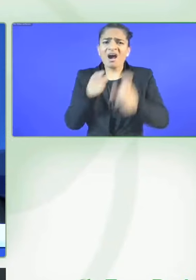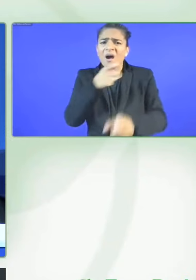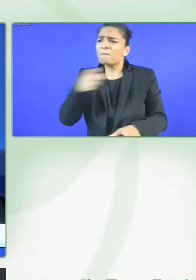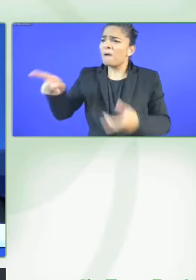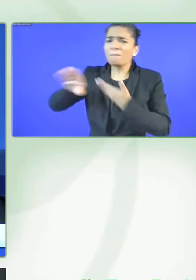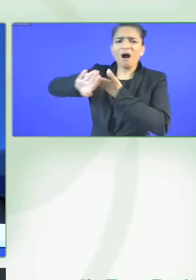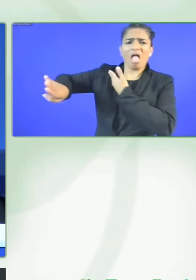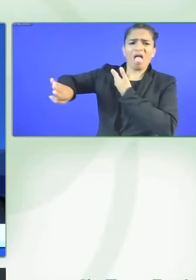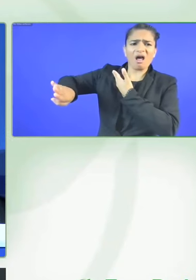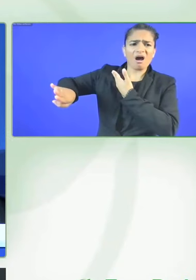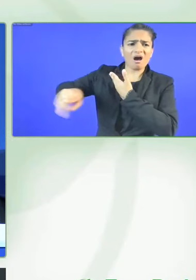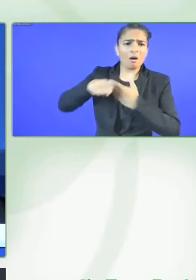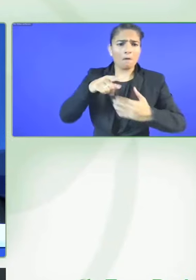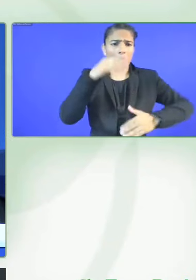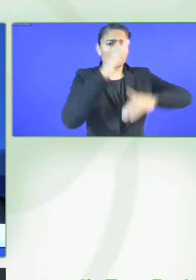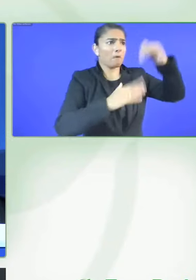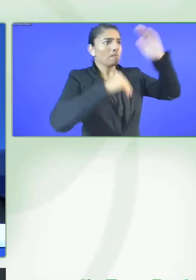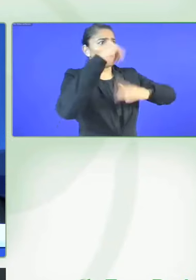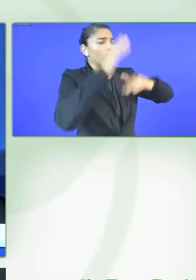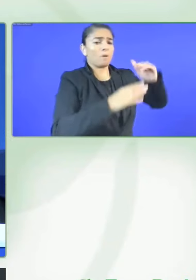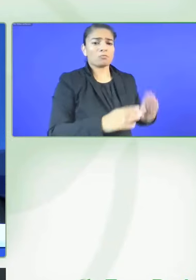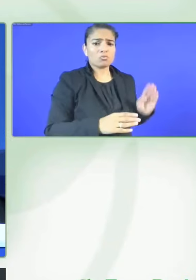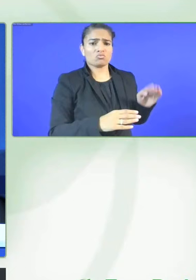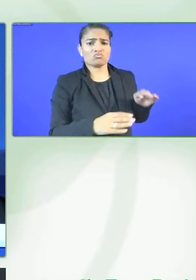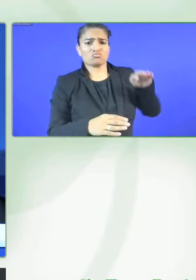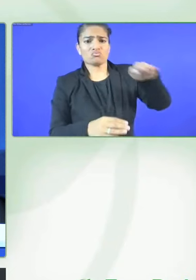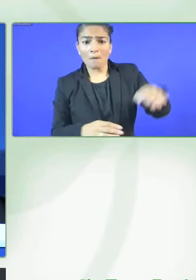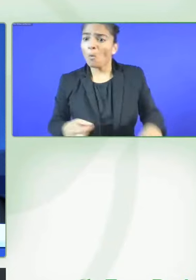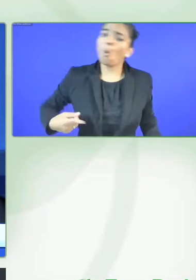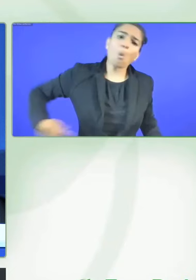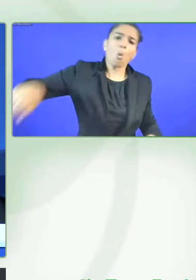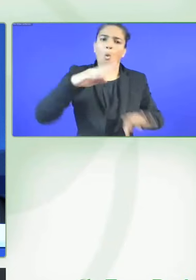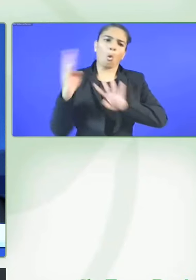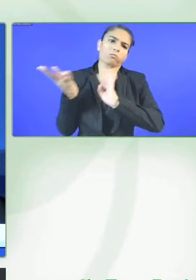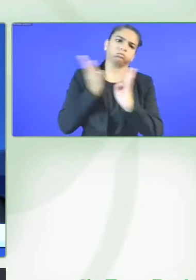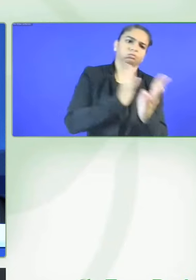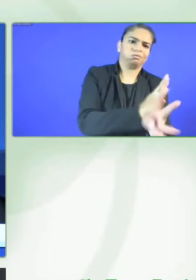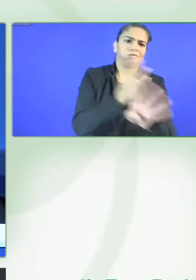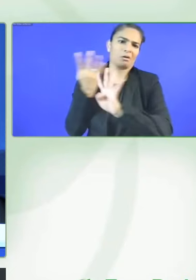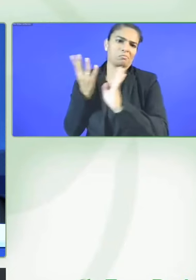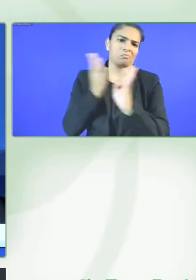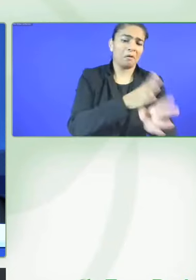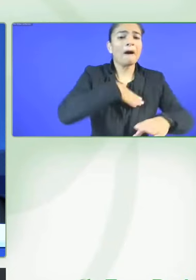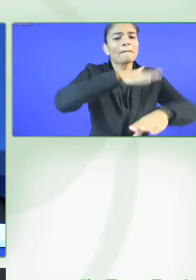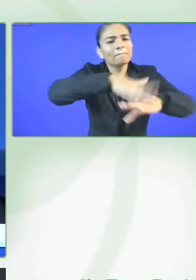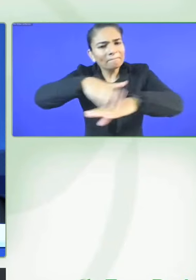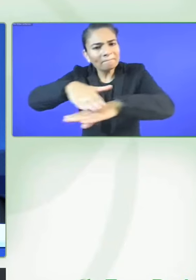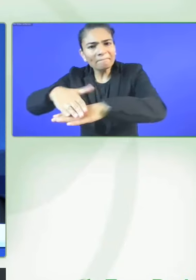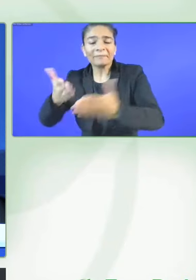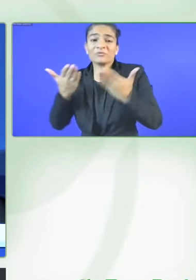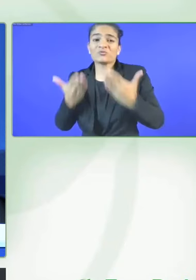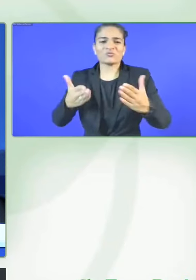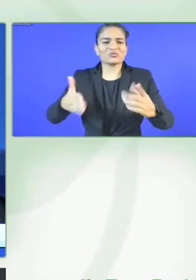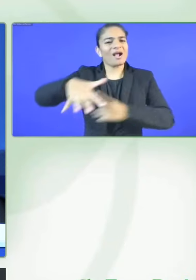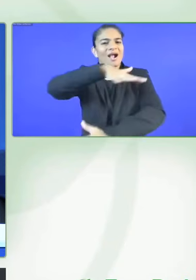work. At the AccessibleEU Workshop, we will address many of these issues that were highlighted and show how